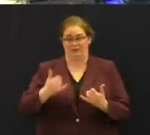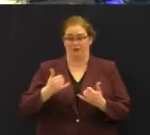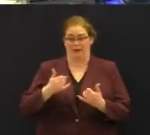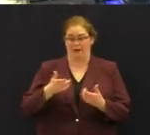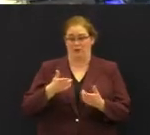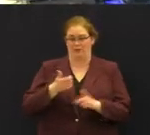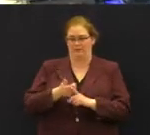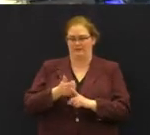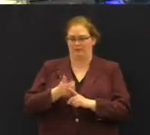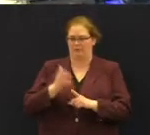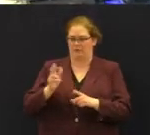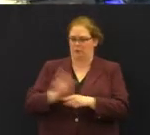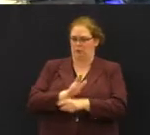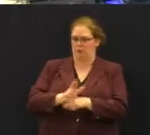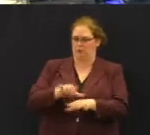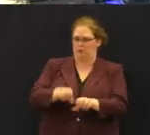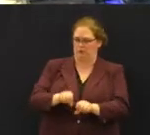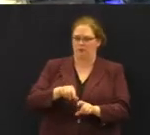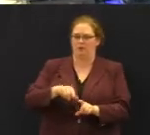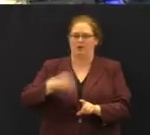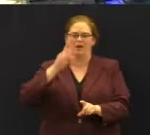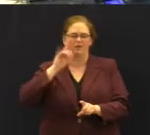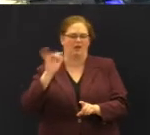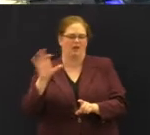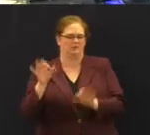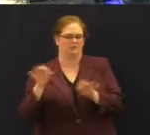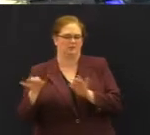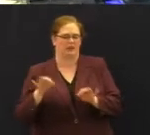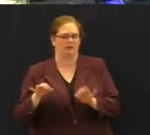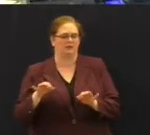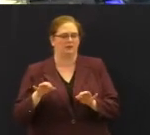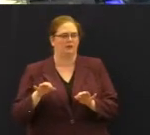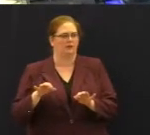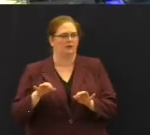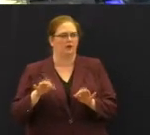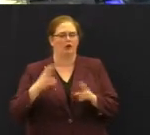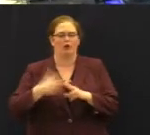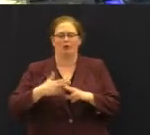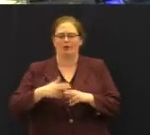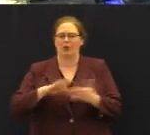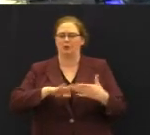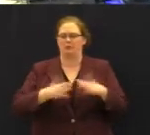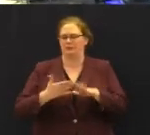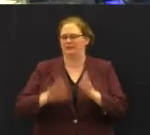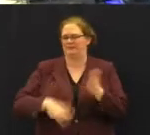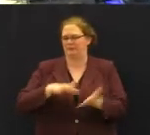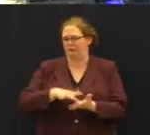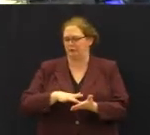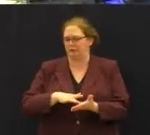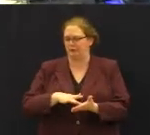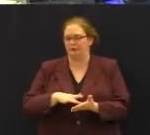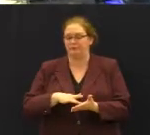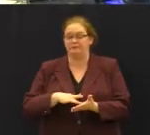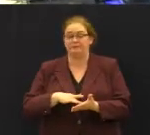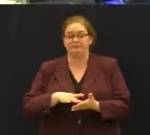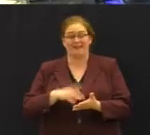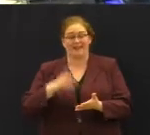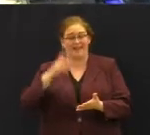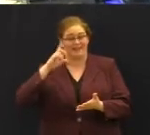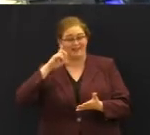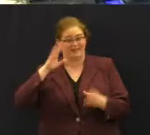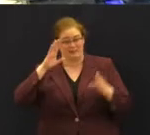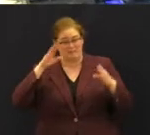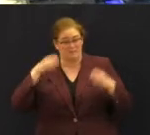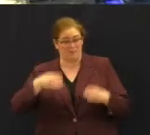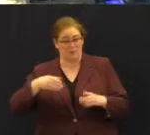to occupy, I think we'll let Isaac explain what they're going to call it, the community center. And I think the focus of what